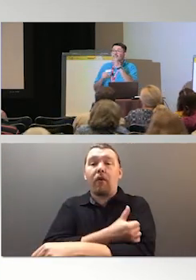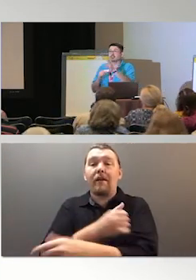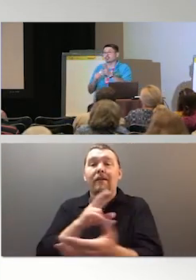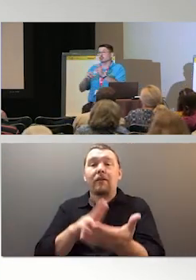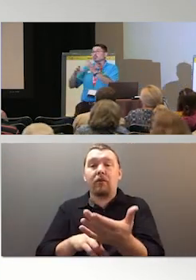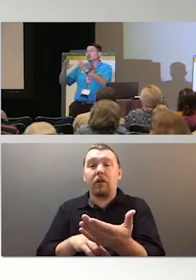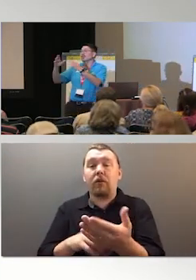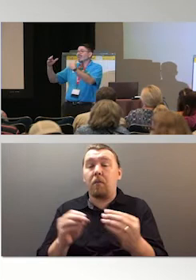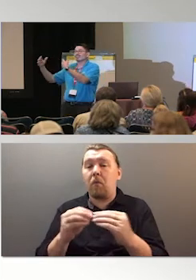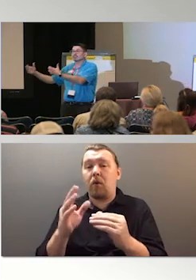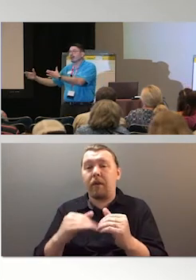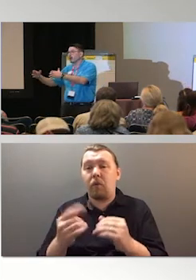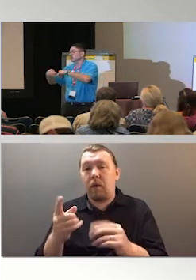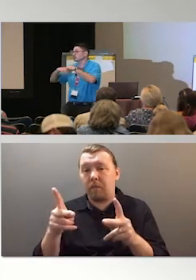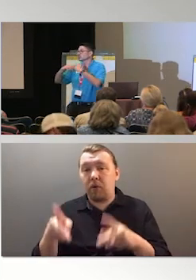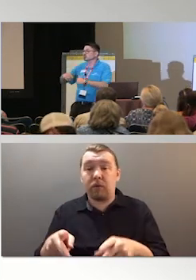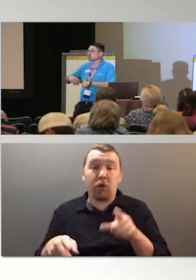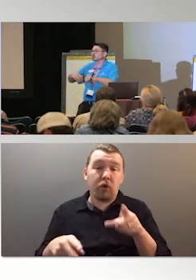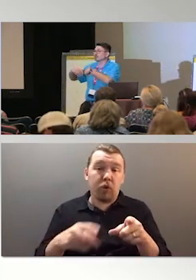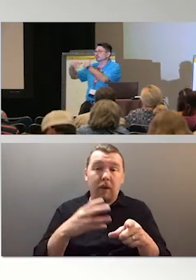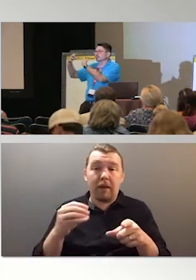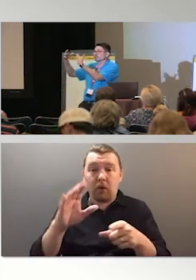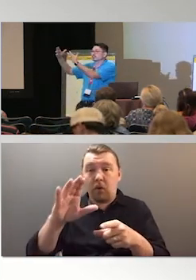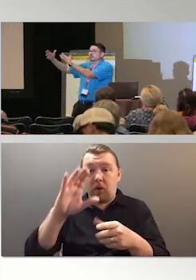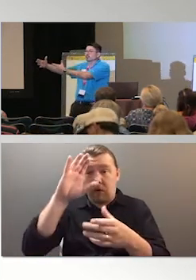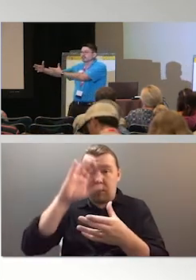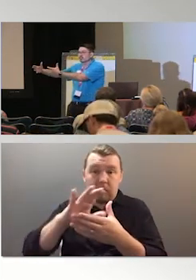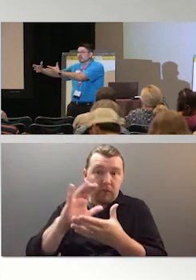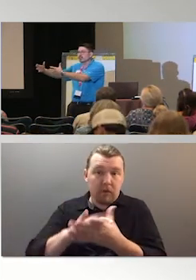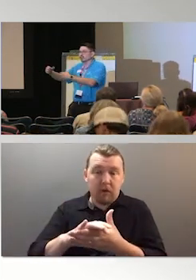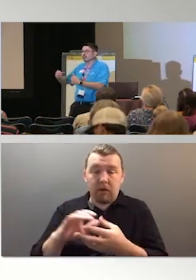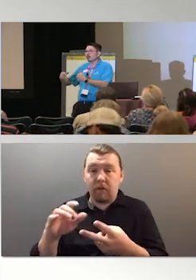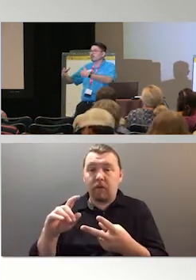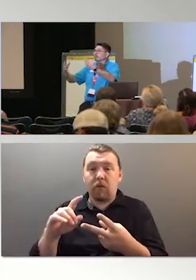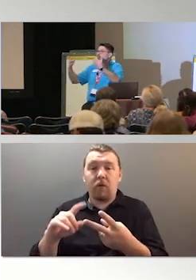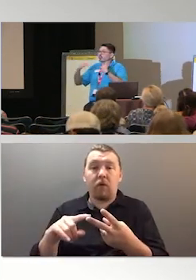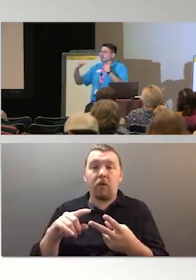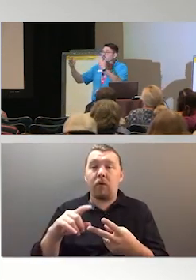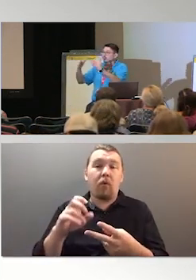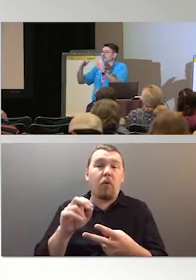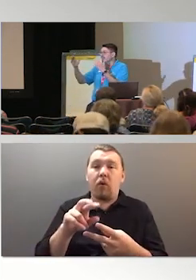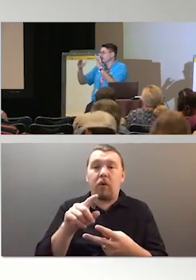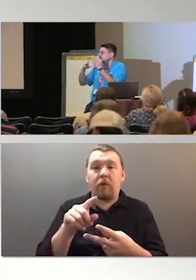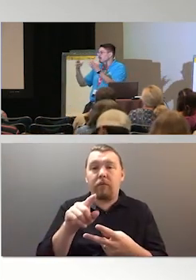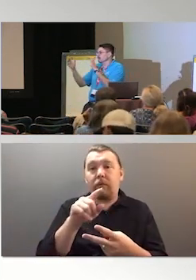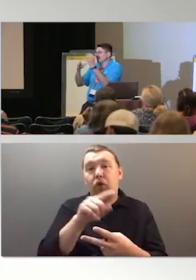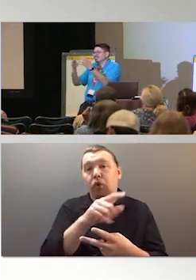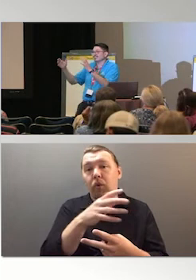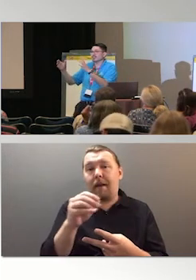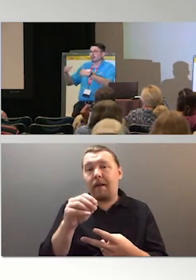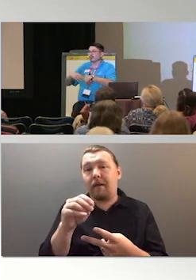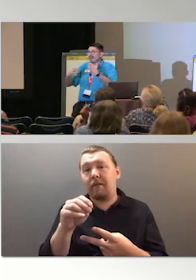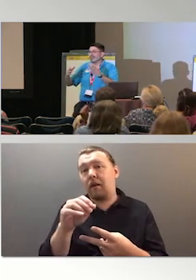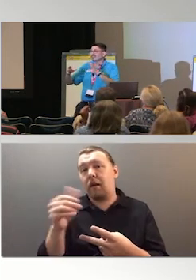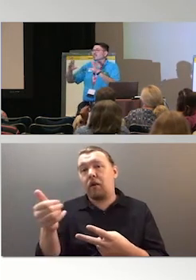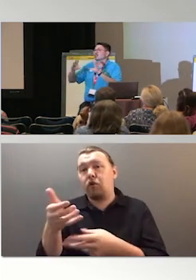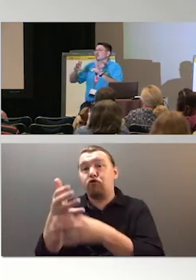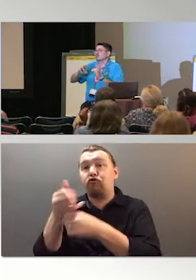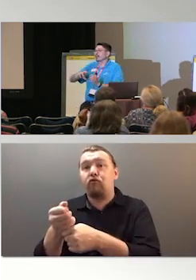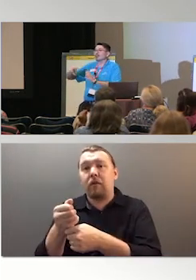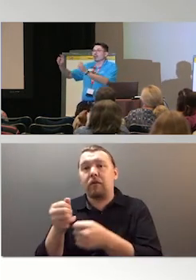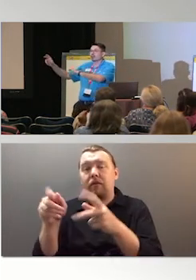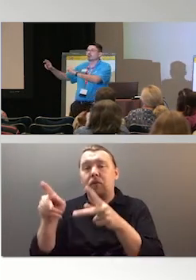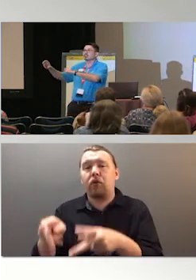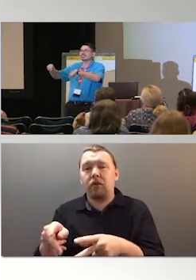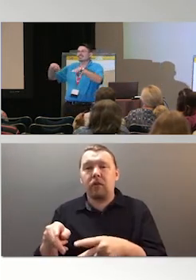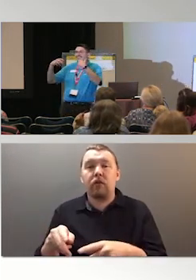So it could be you and a spouse or you and a trusted person. So that way, if one of you are incapacitated or pass,